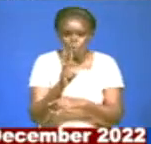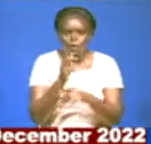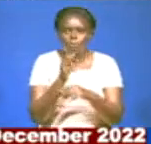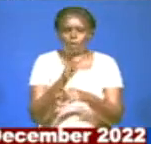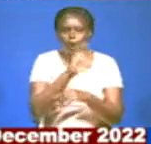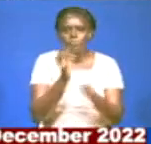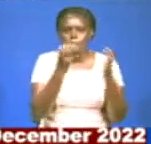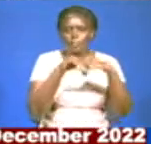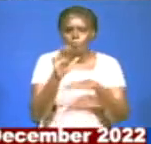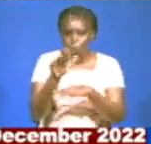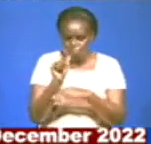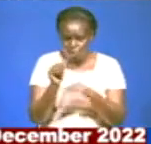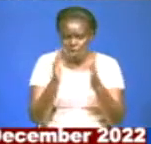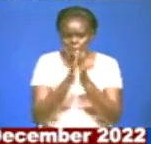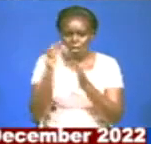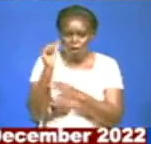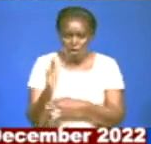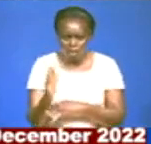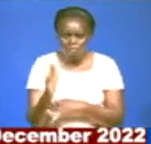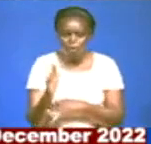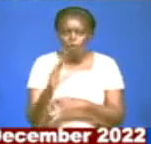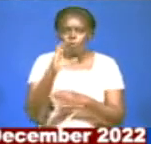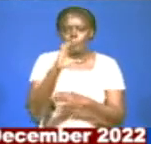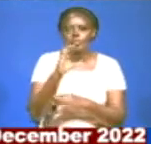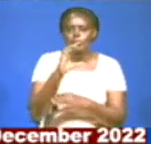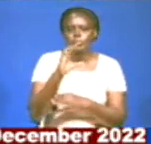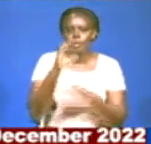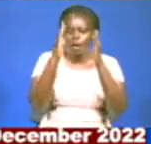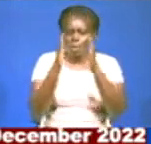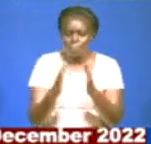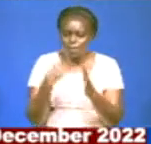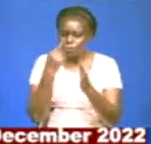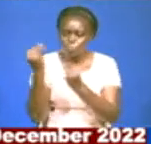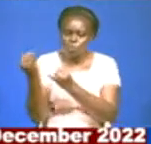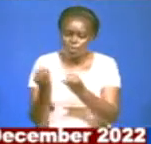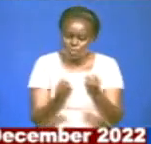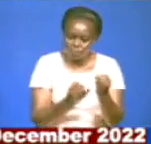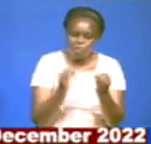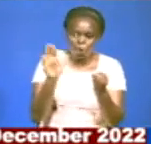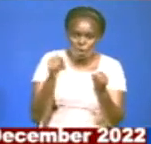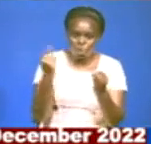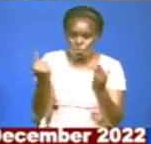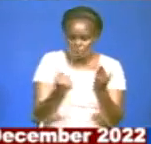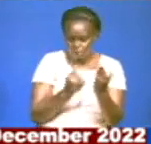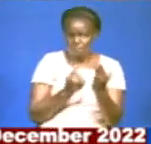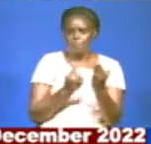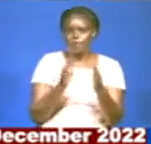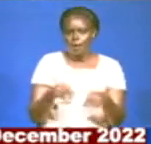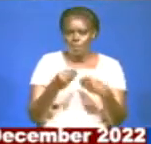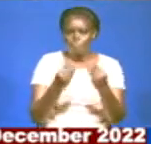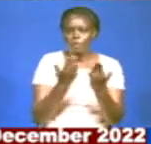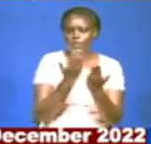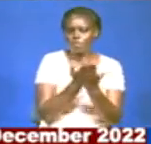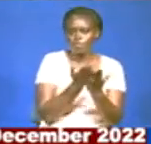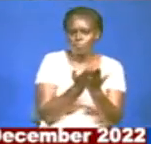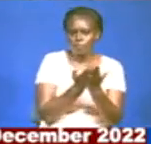county assembly or by the governor, or C, a person who is invited or summoned to appear and give evidence,